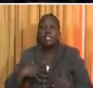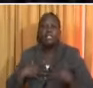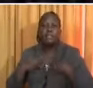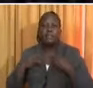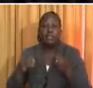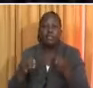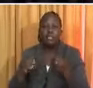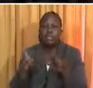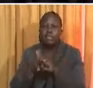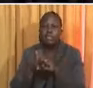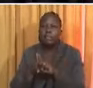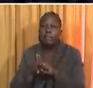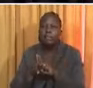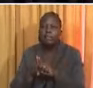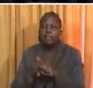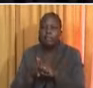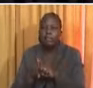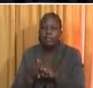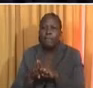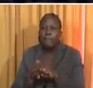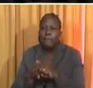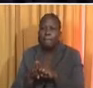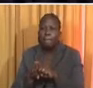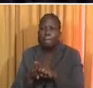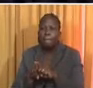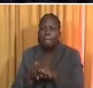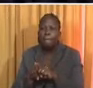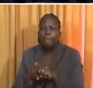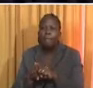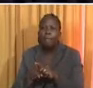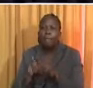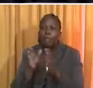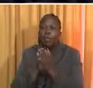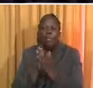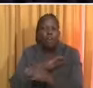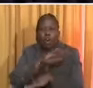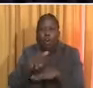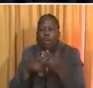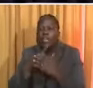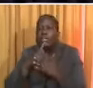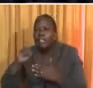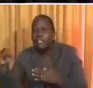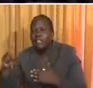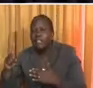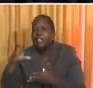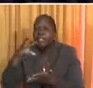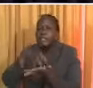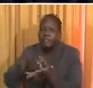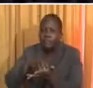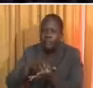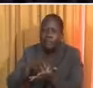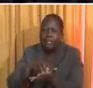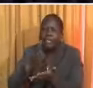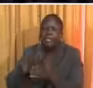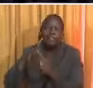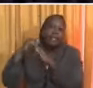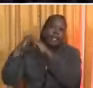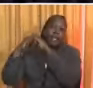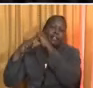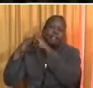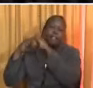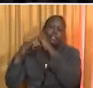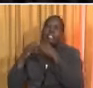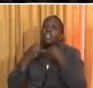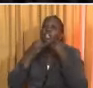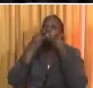association, and habeas corpus. He then declared the state of emergency. This experience was to